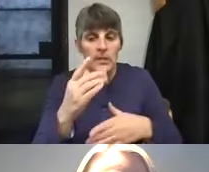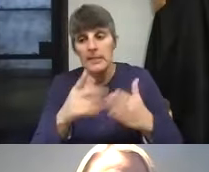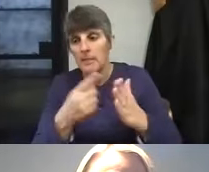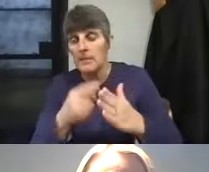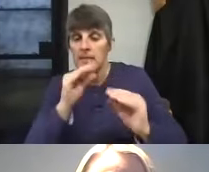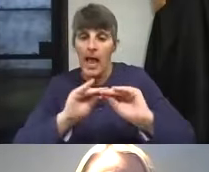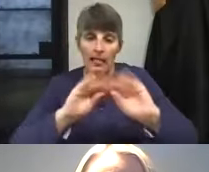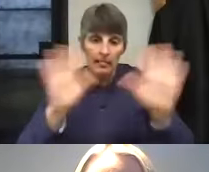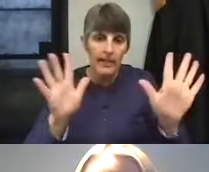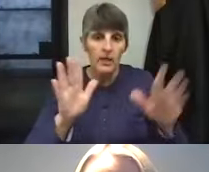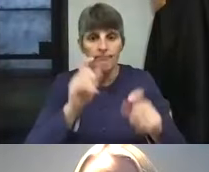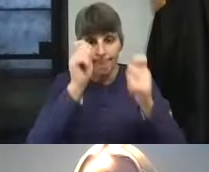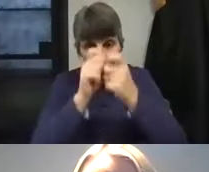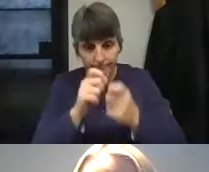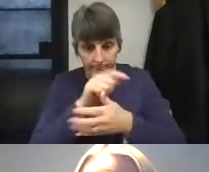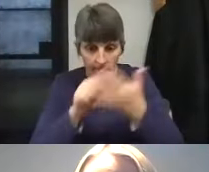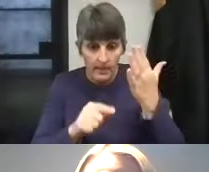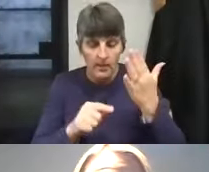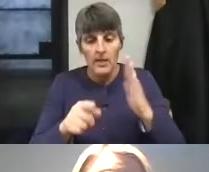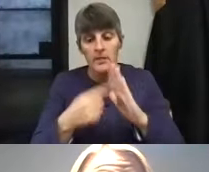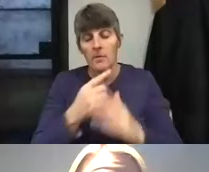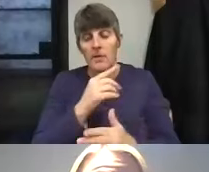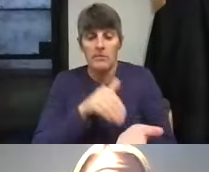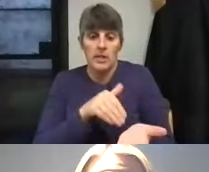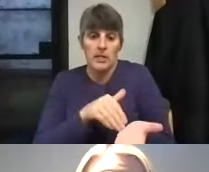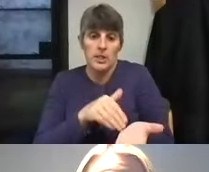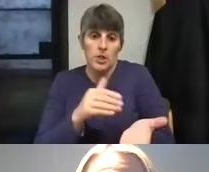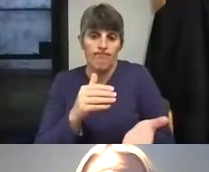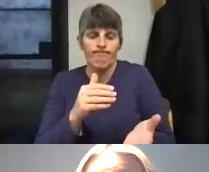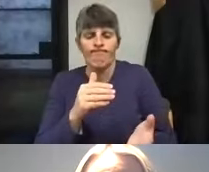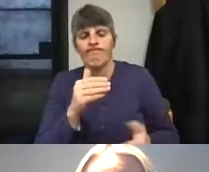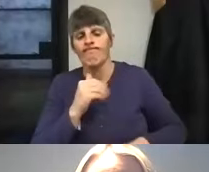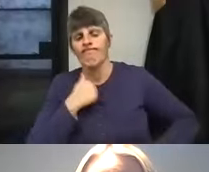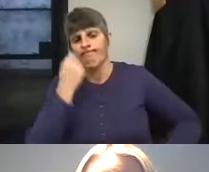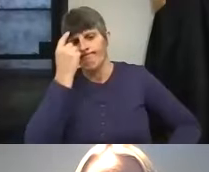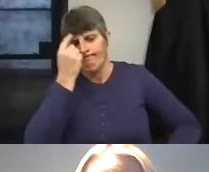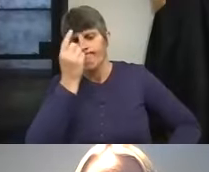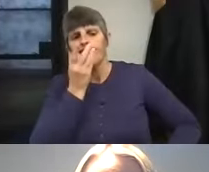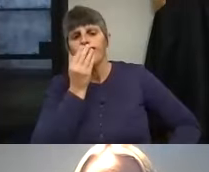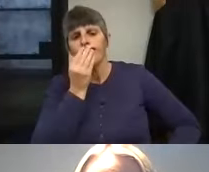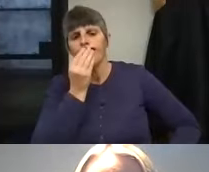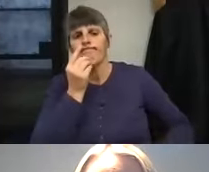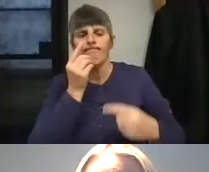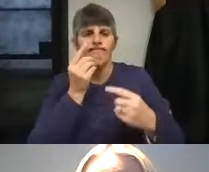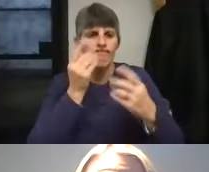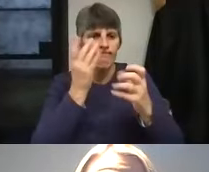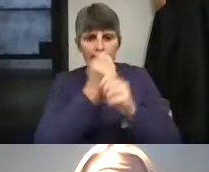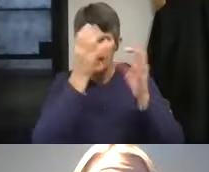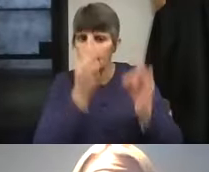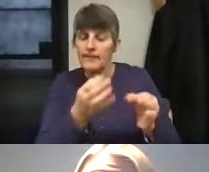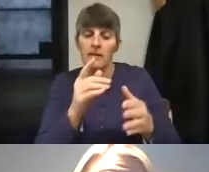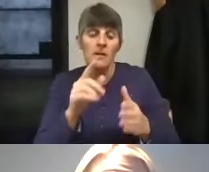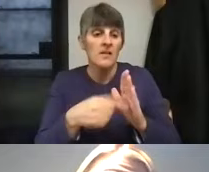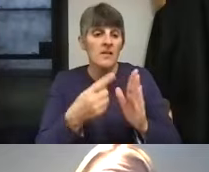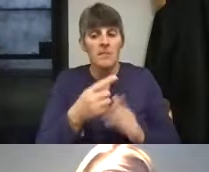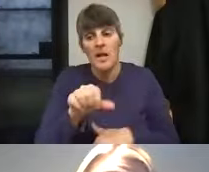clear cut, and sometimes a clinician is making a judgment call on that diagnosis of autism. Other times